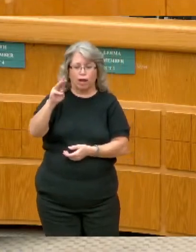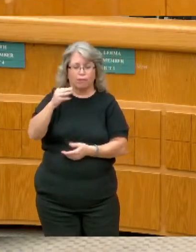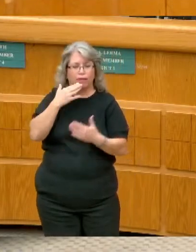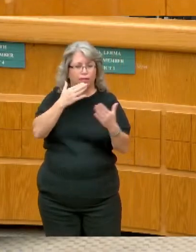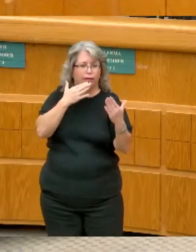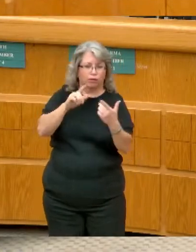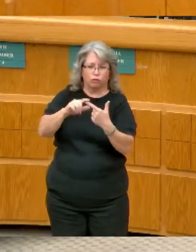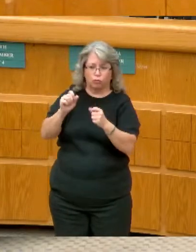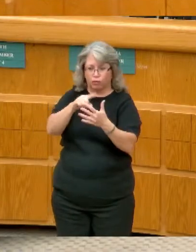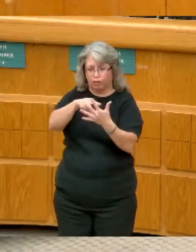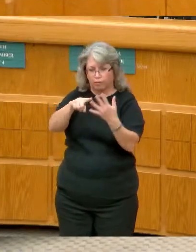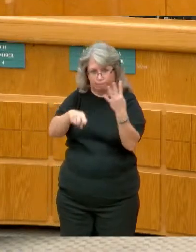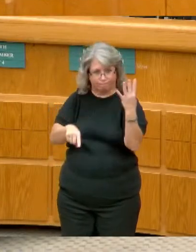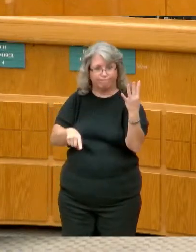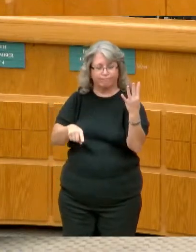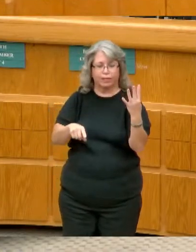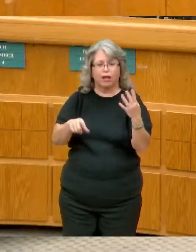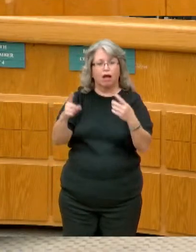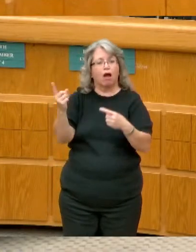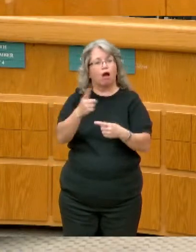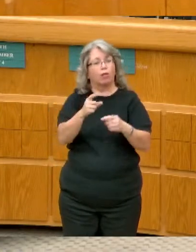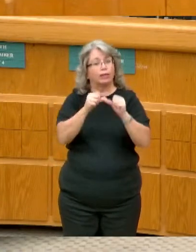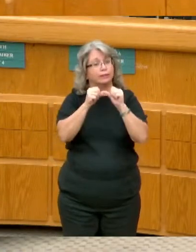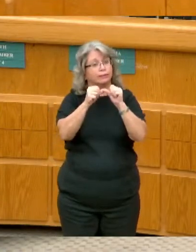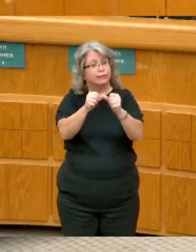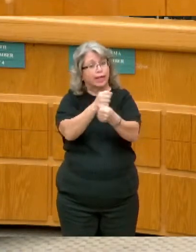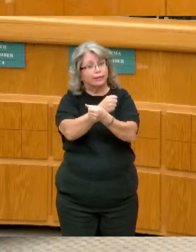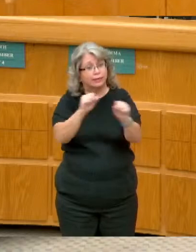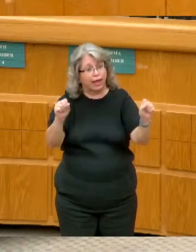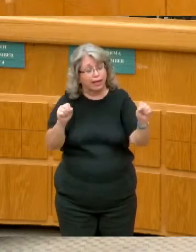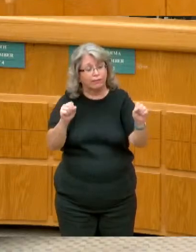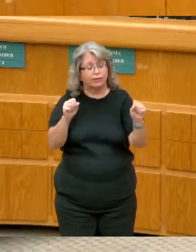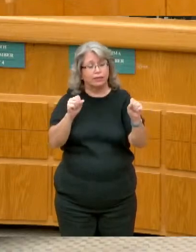safe. Stay aware of your surroundings. If you're in a